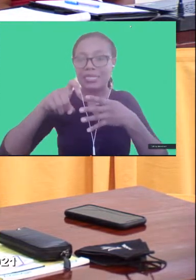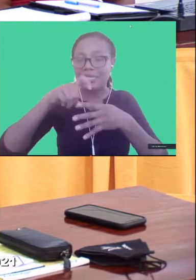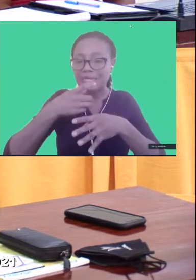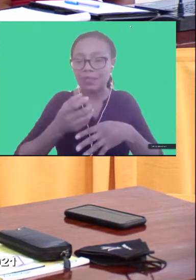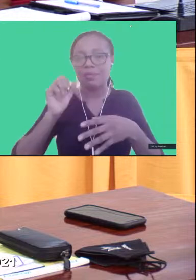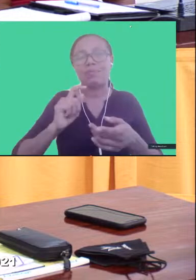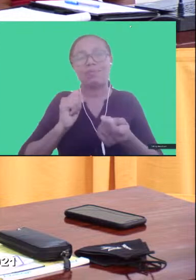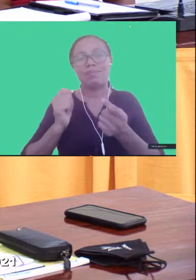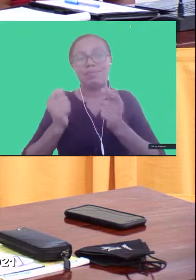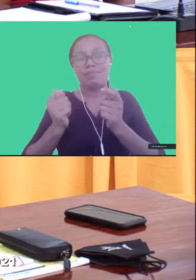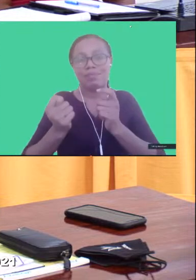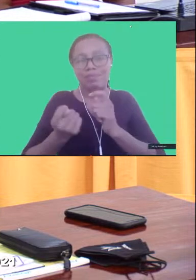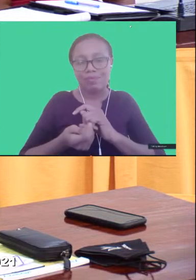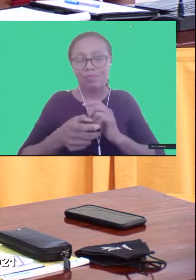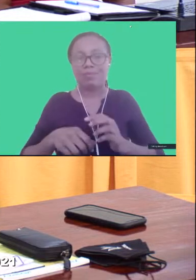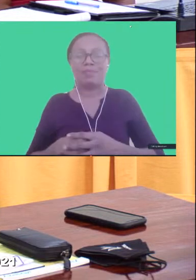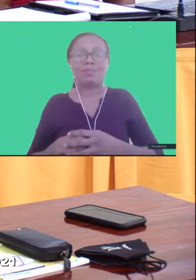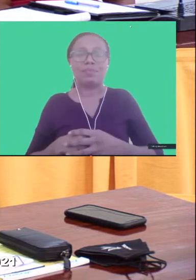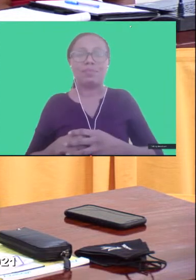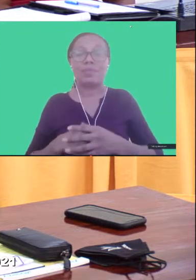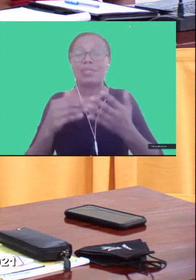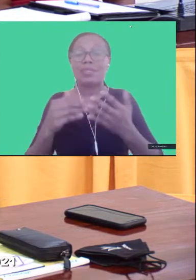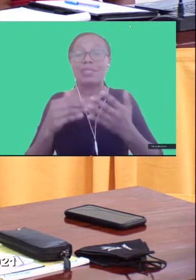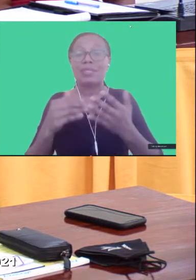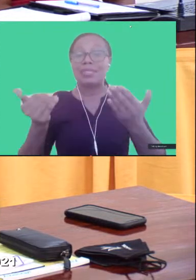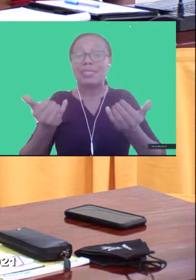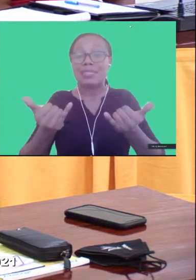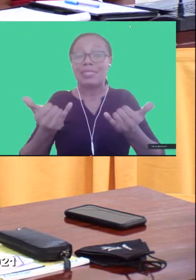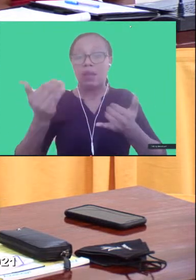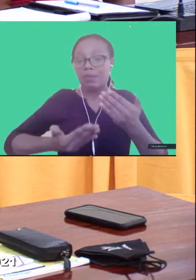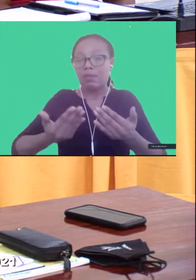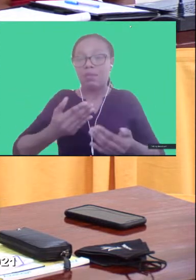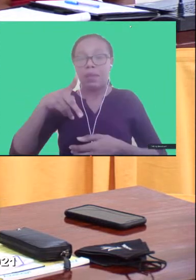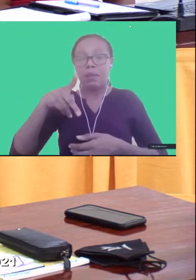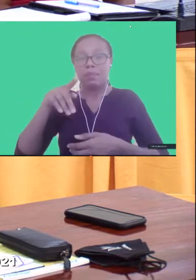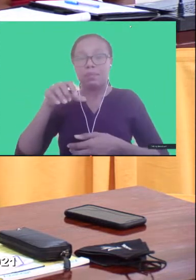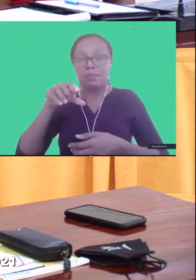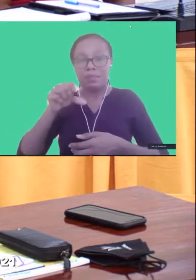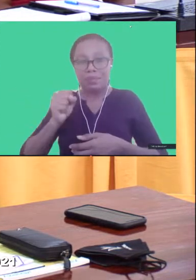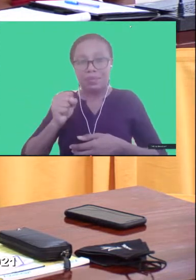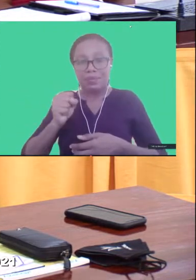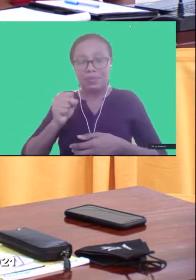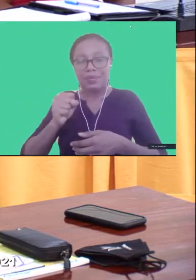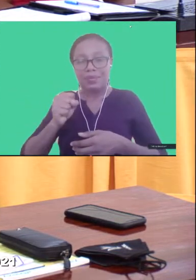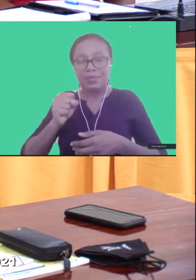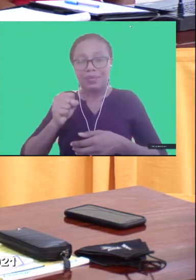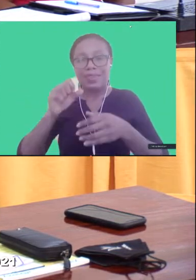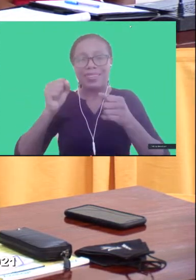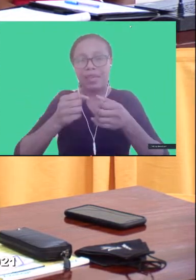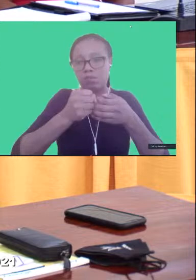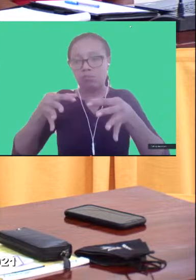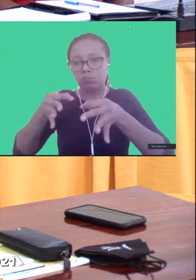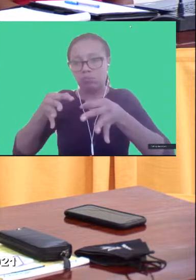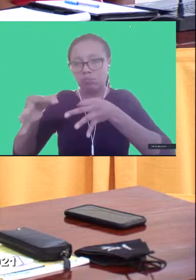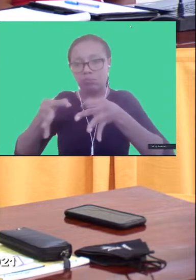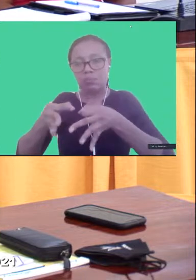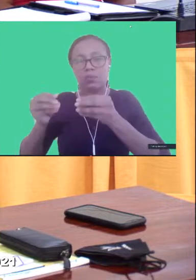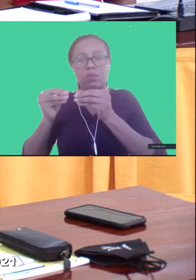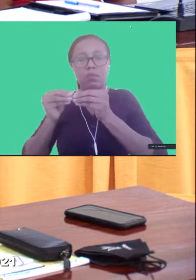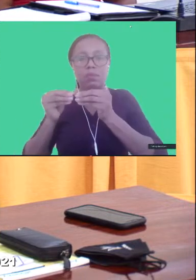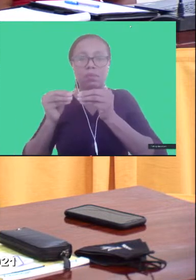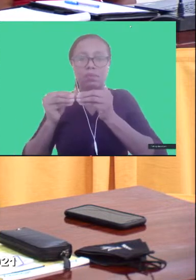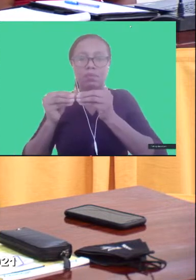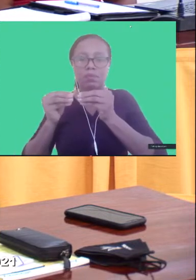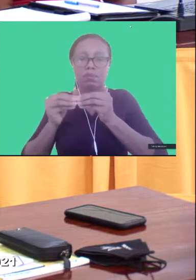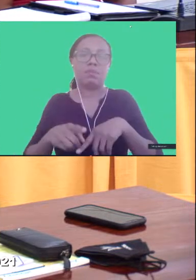to elaborate further, but I would want to say this. A critical component of this discussion that we have not been having in Barbados